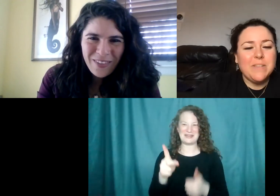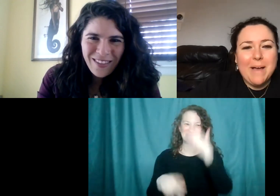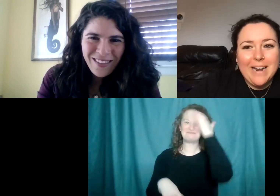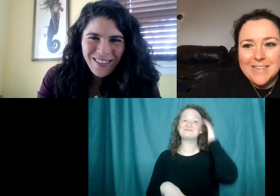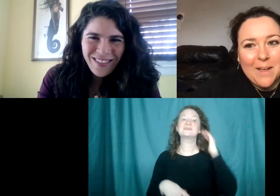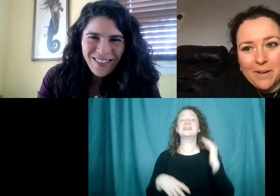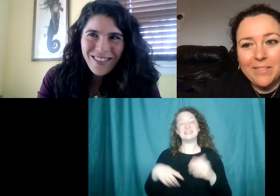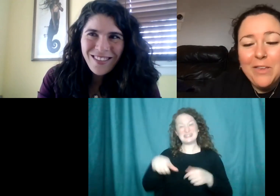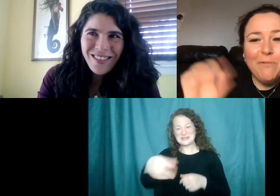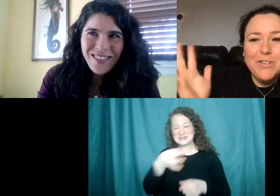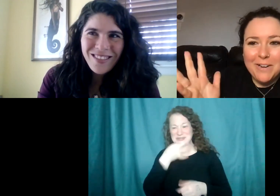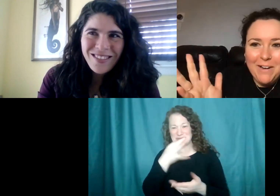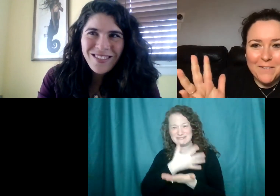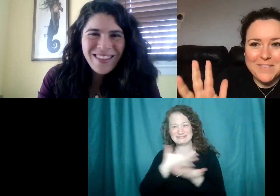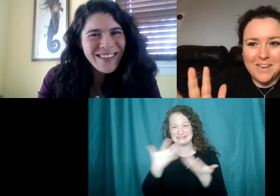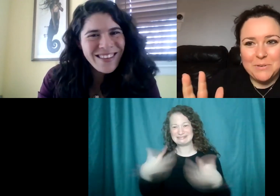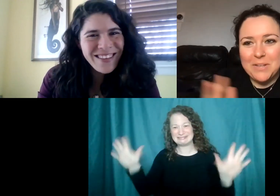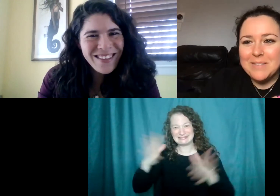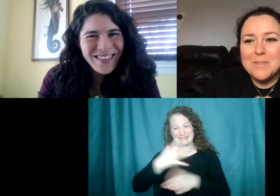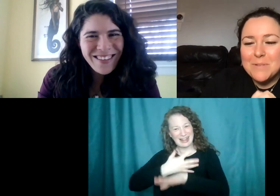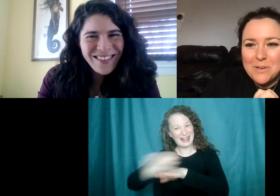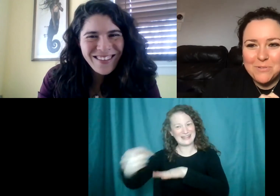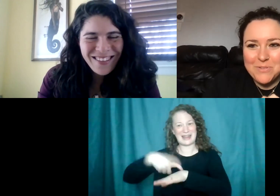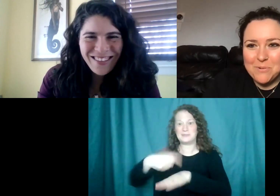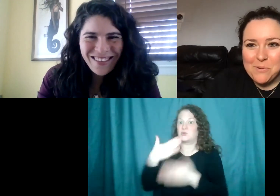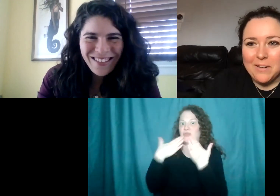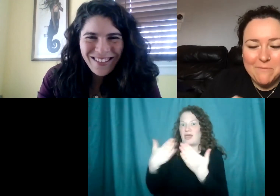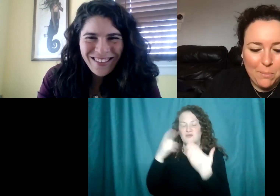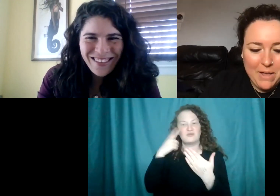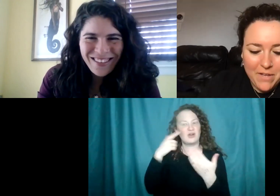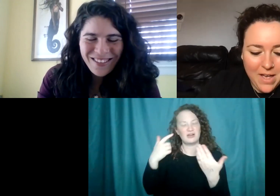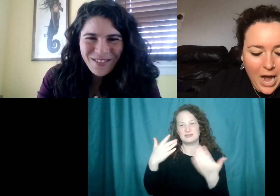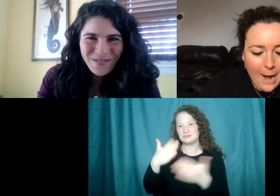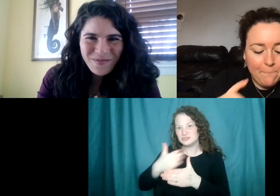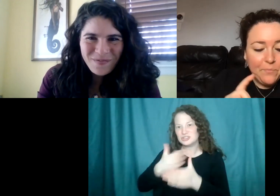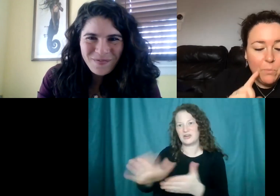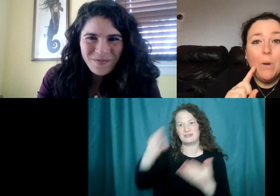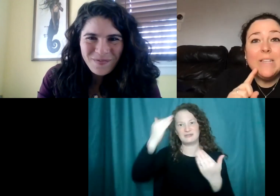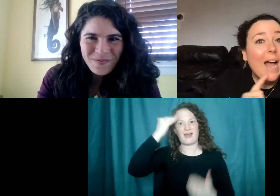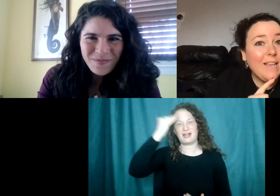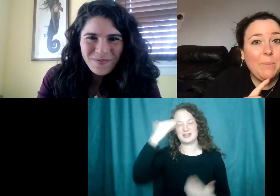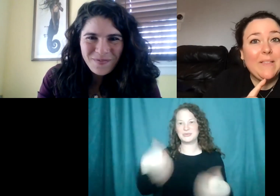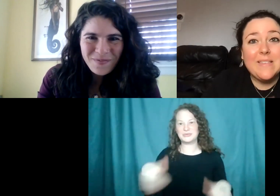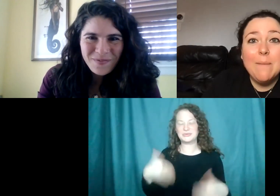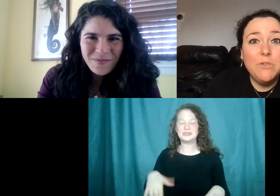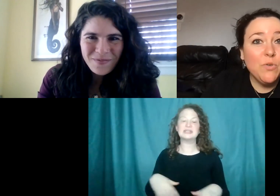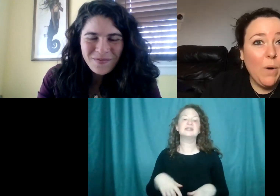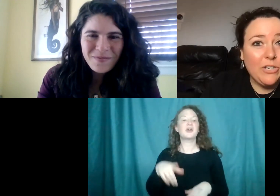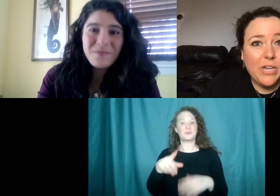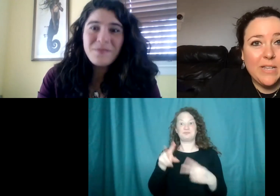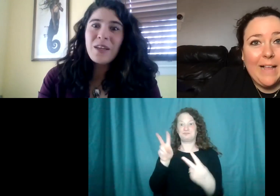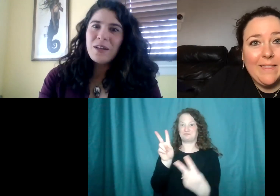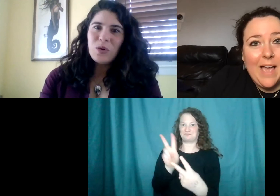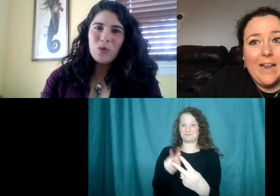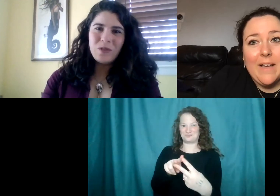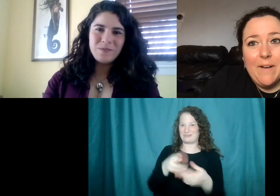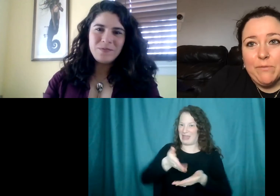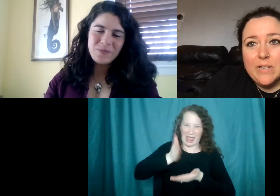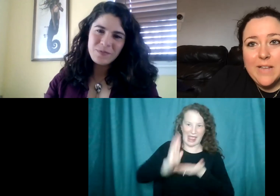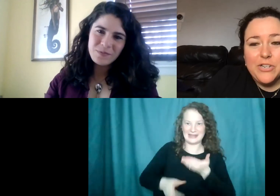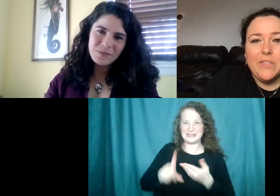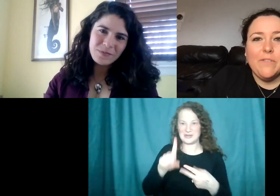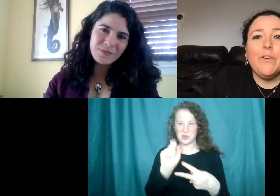are just about out of time here. Thank you for sharing all of this knowledge with us. This has been so cool and informative. We always ask everybody the same 2 questions at the end